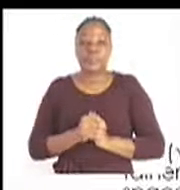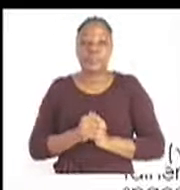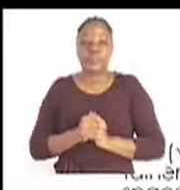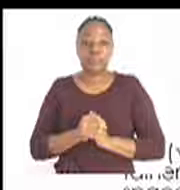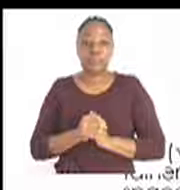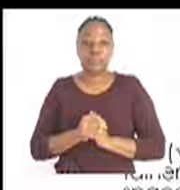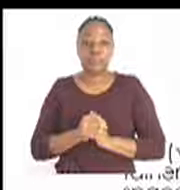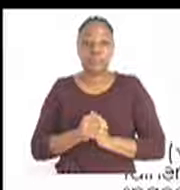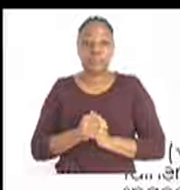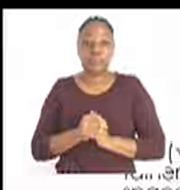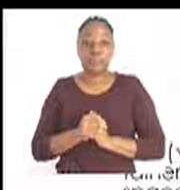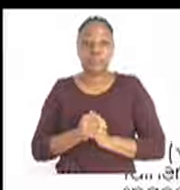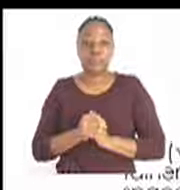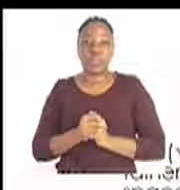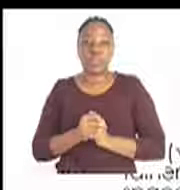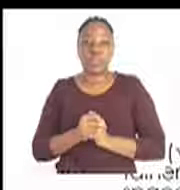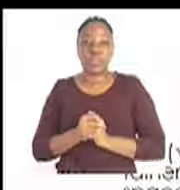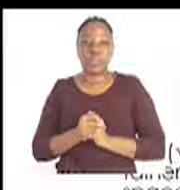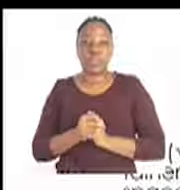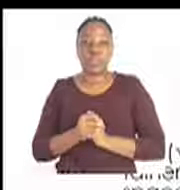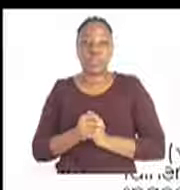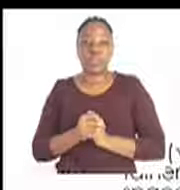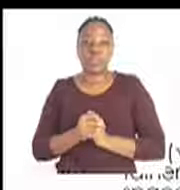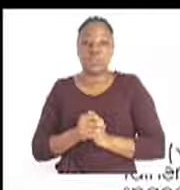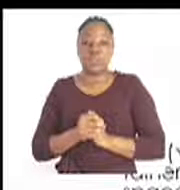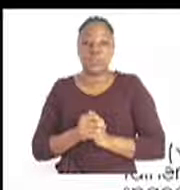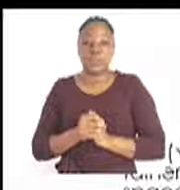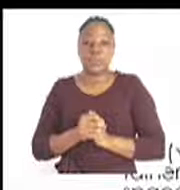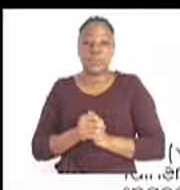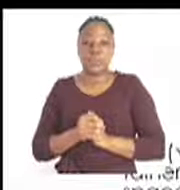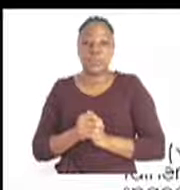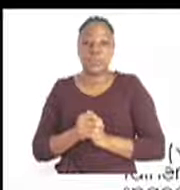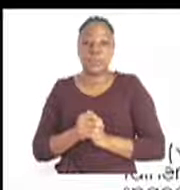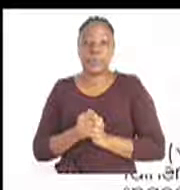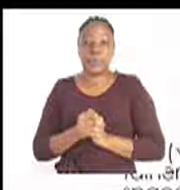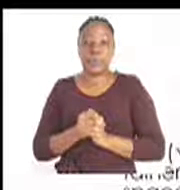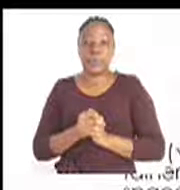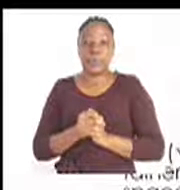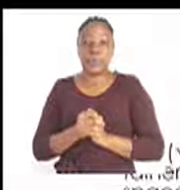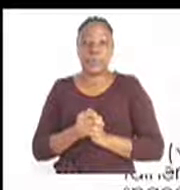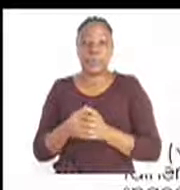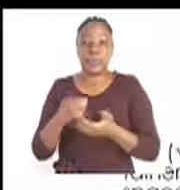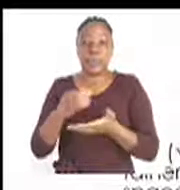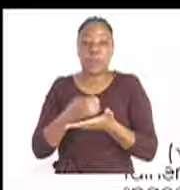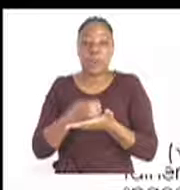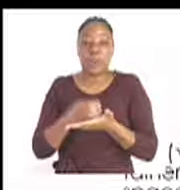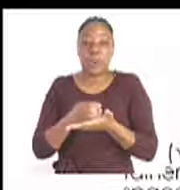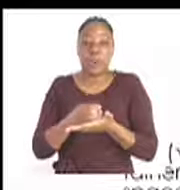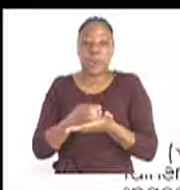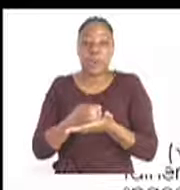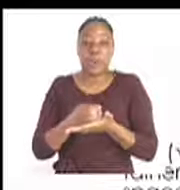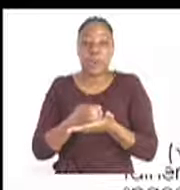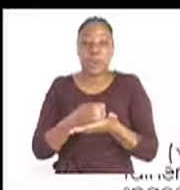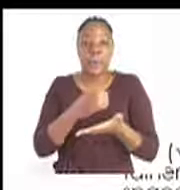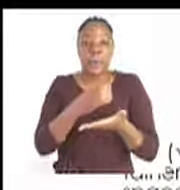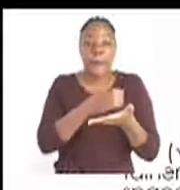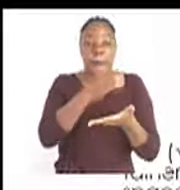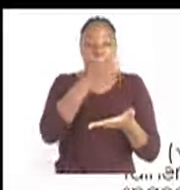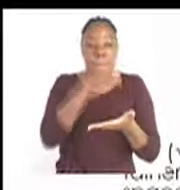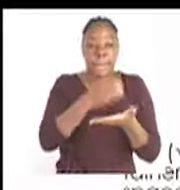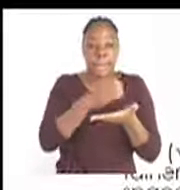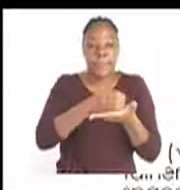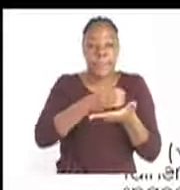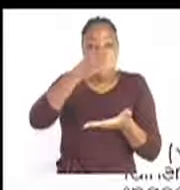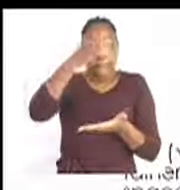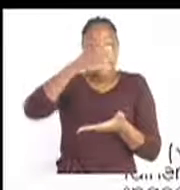like the water is more than what is in the bottle than what is in the mug.